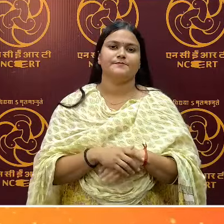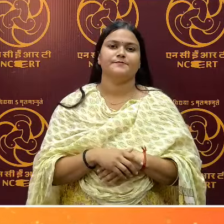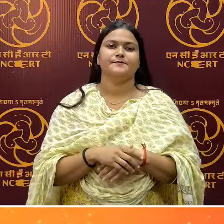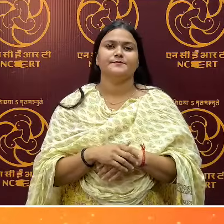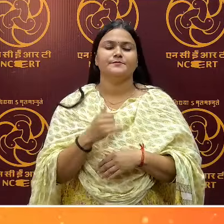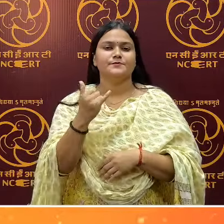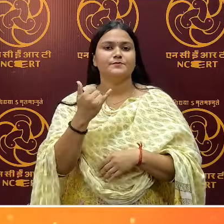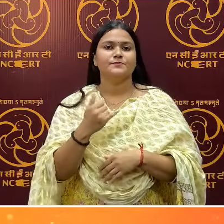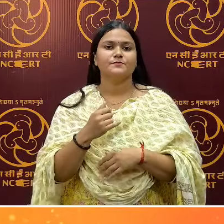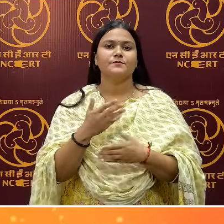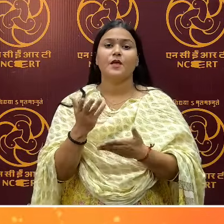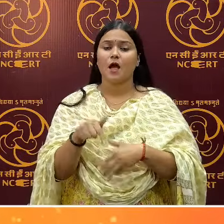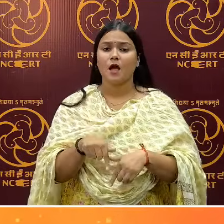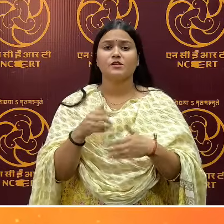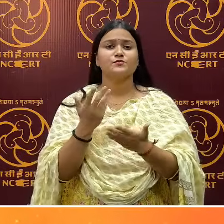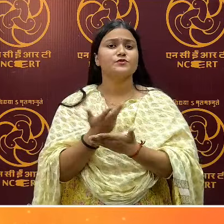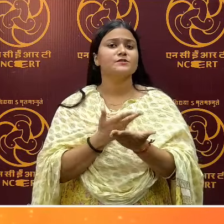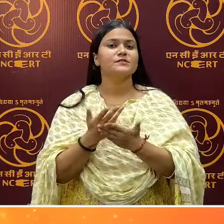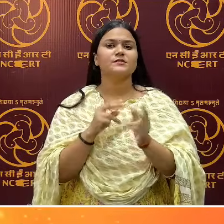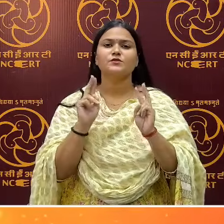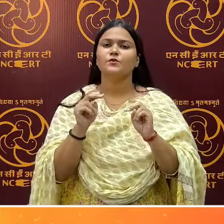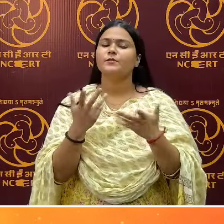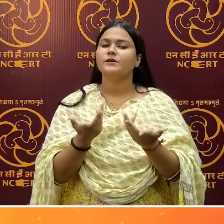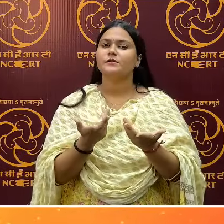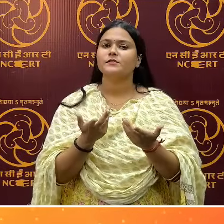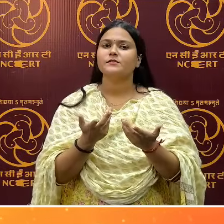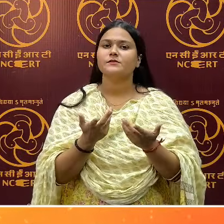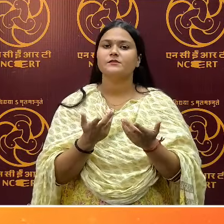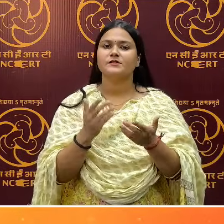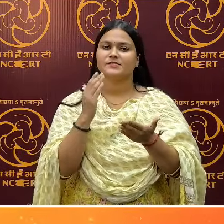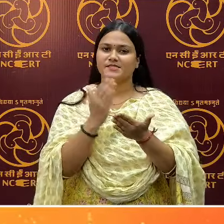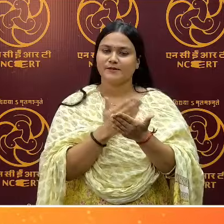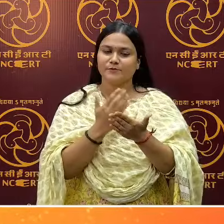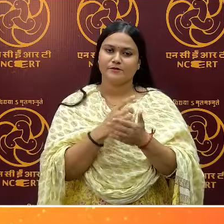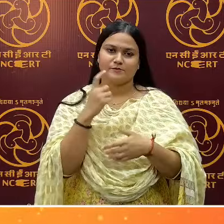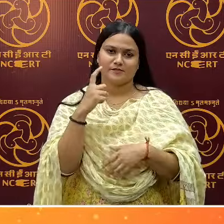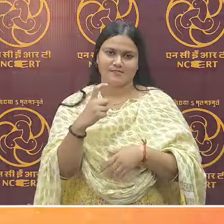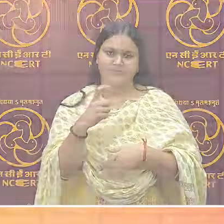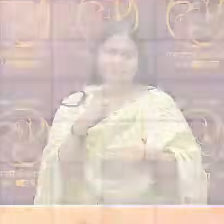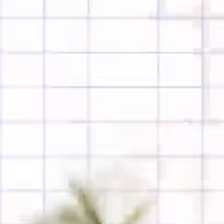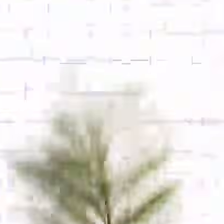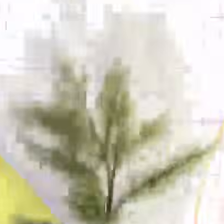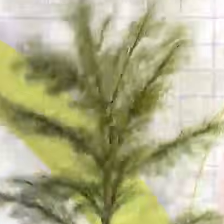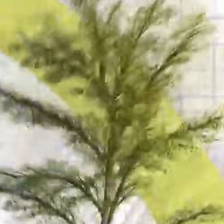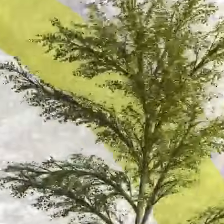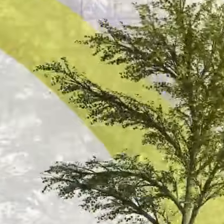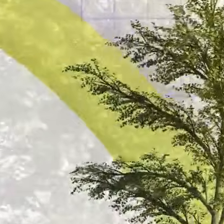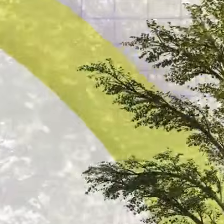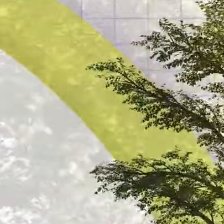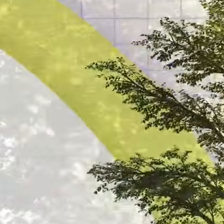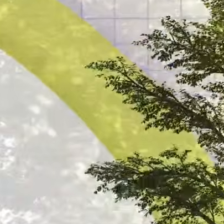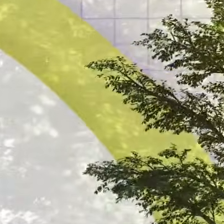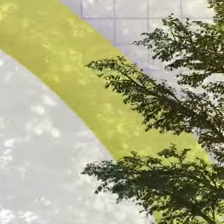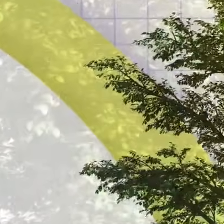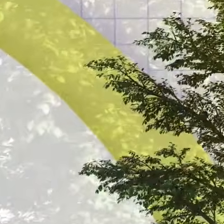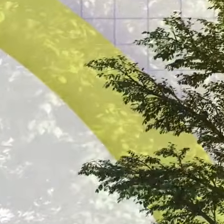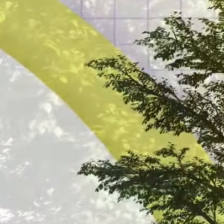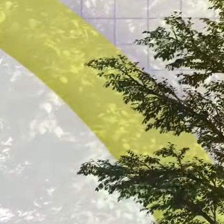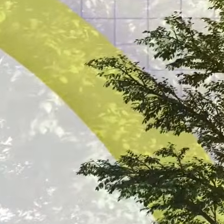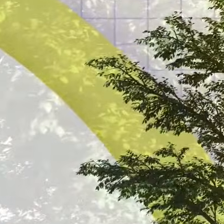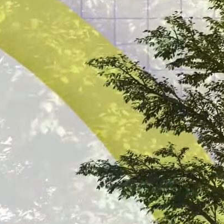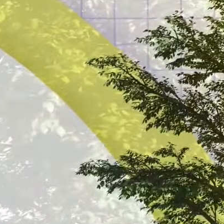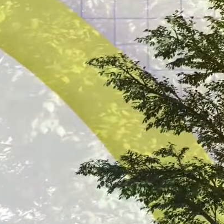to discuss. We are going to talk about the topic, chapter number 7, How Things Work. This is from your book,